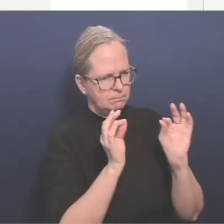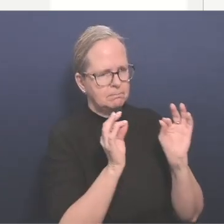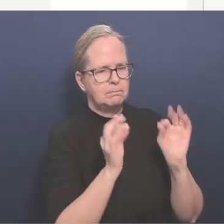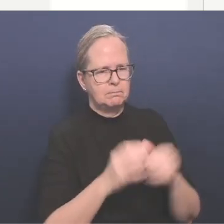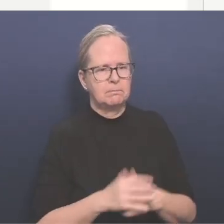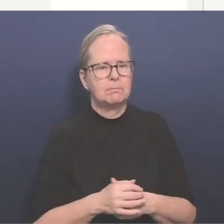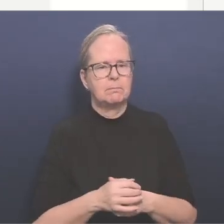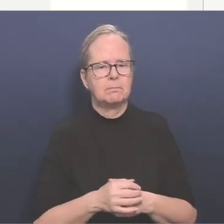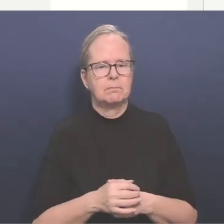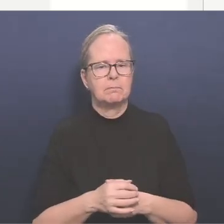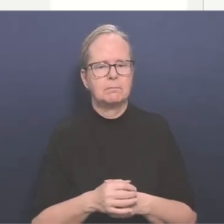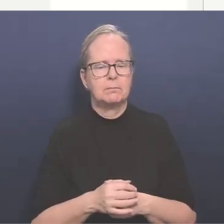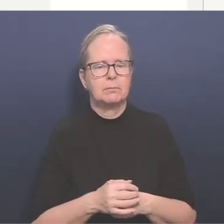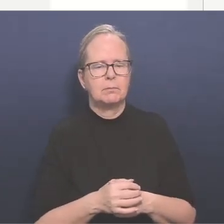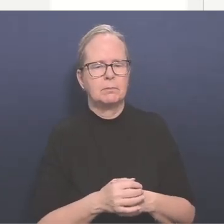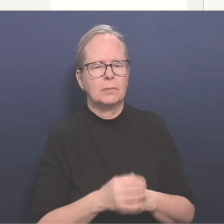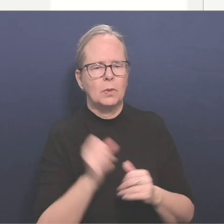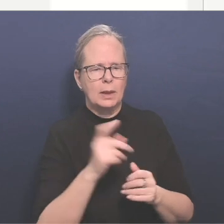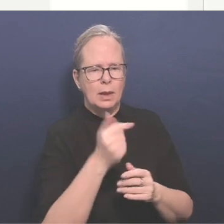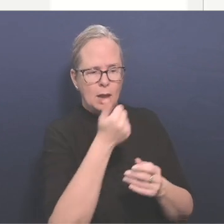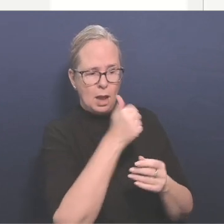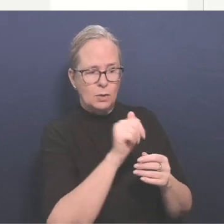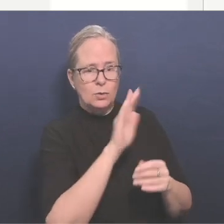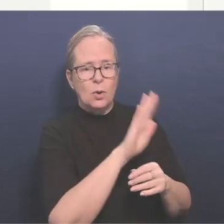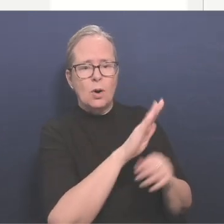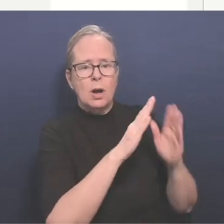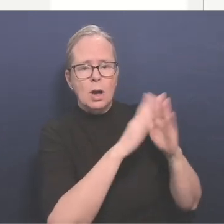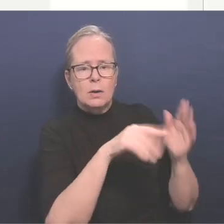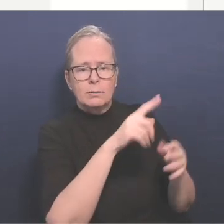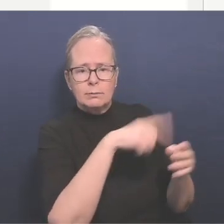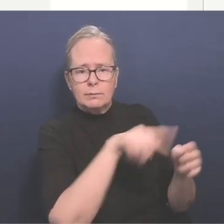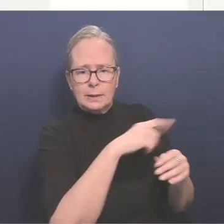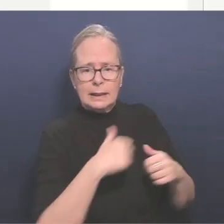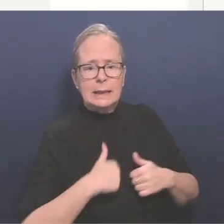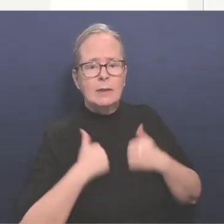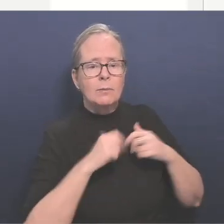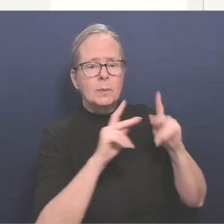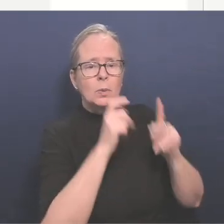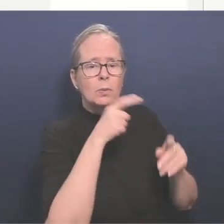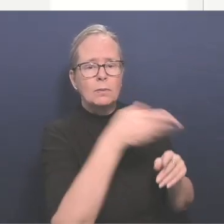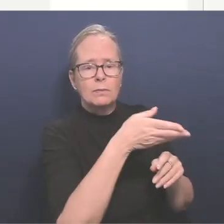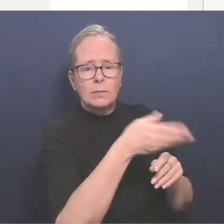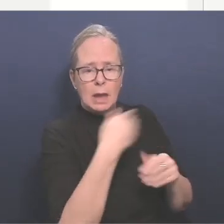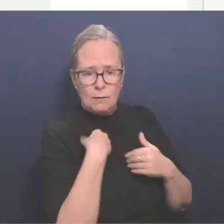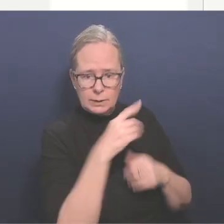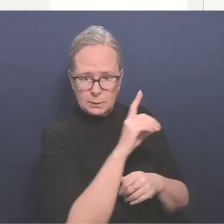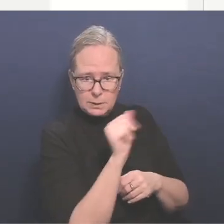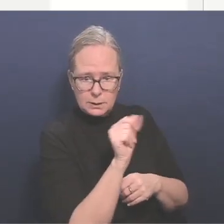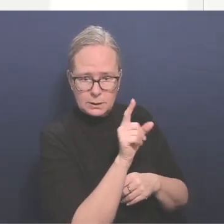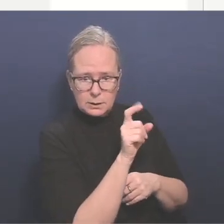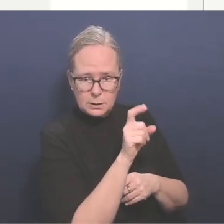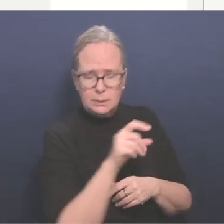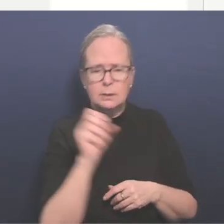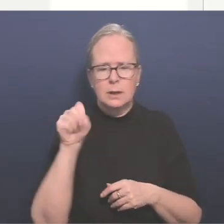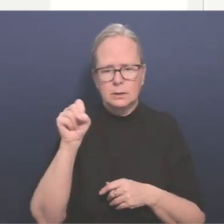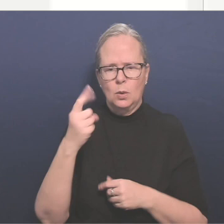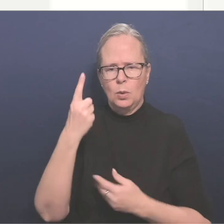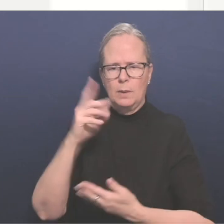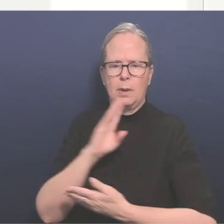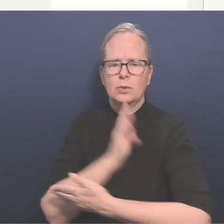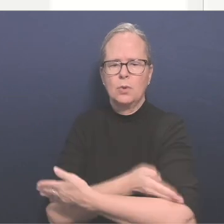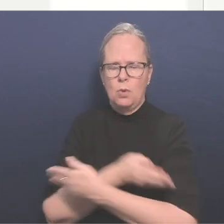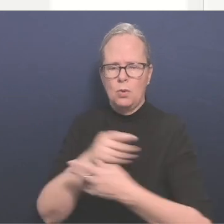all right. Okay, so do you have a parent or spouse who lived in